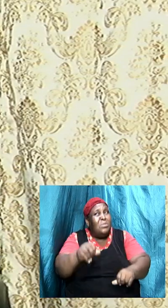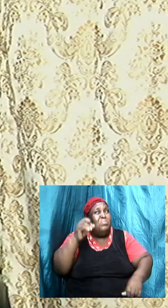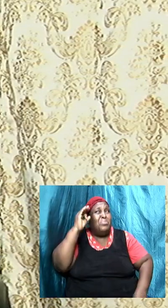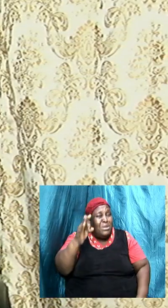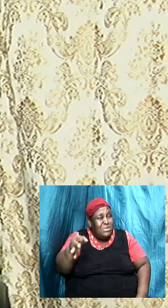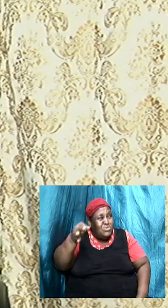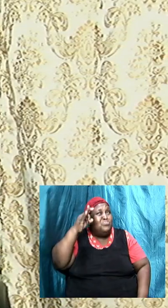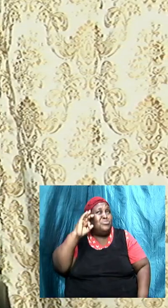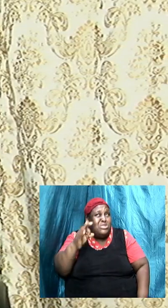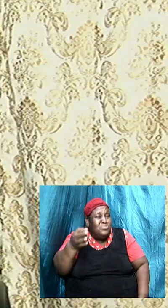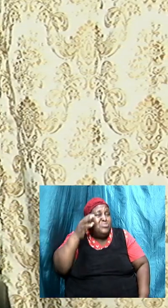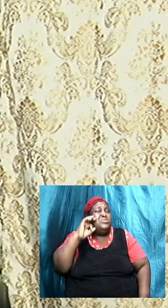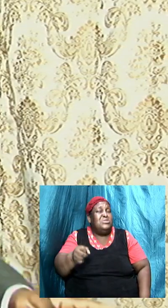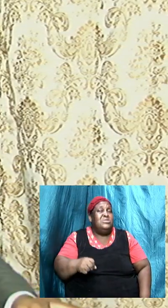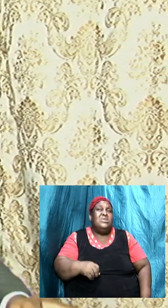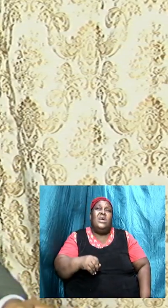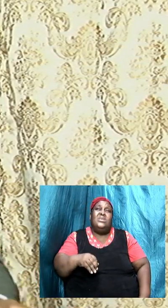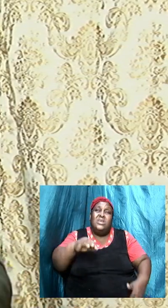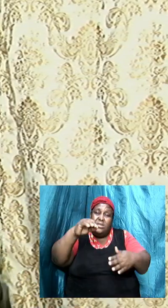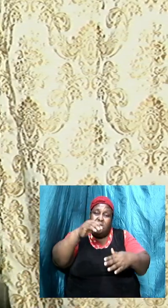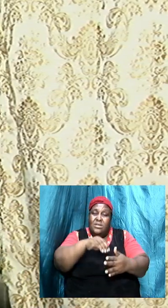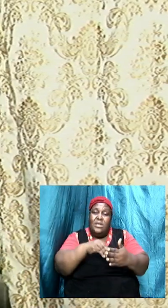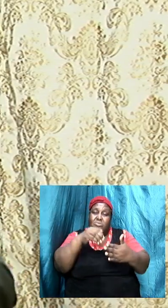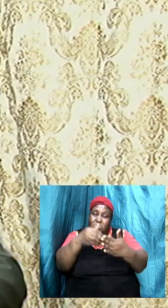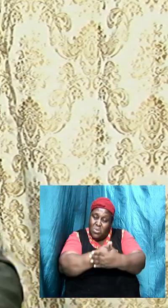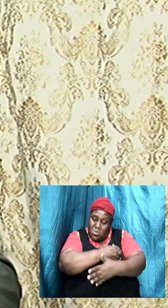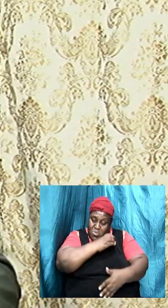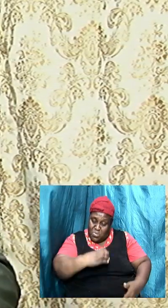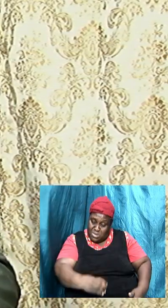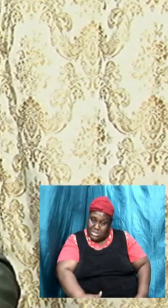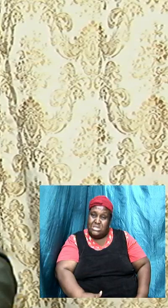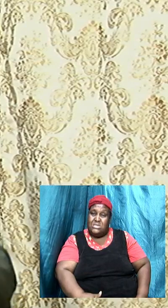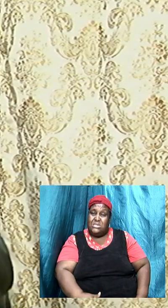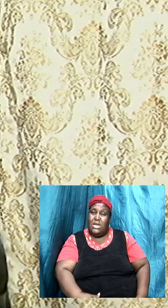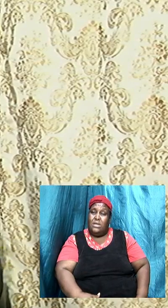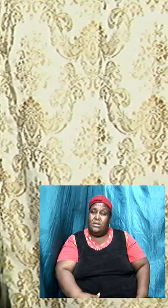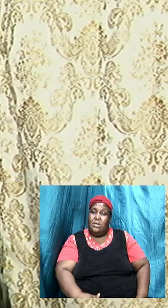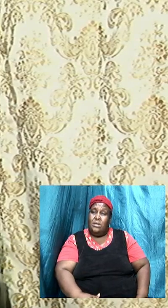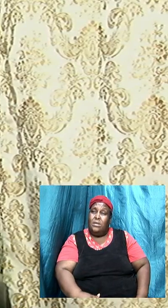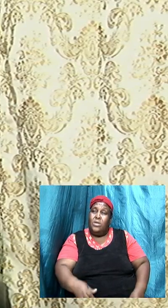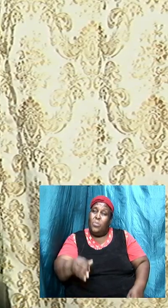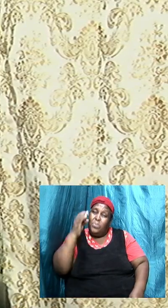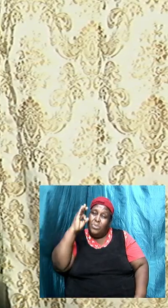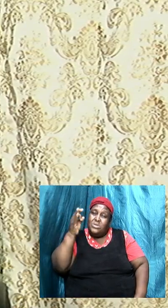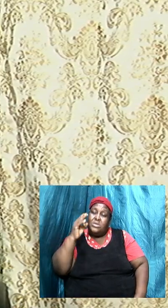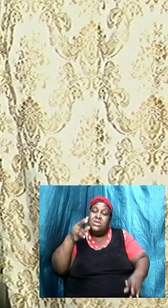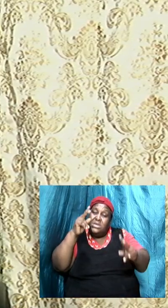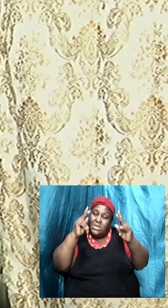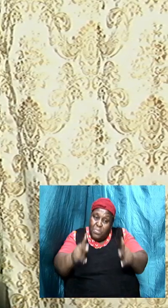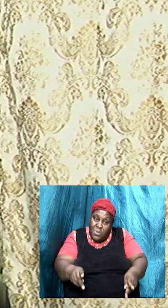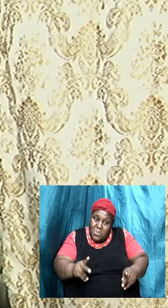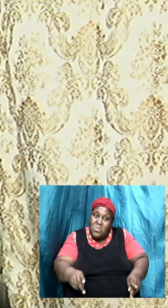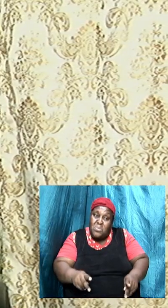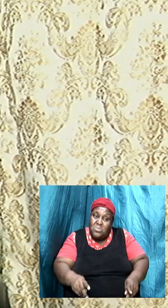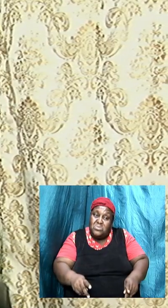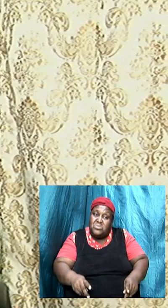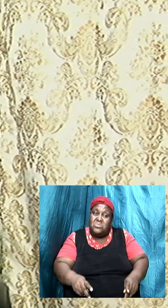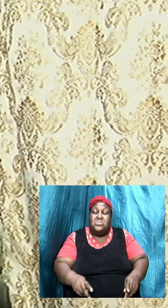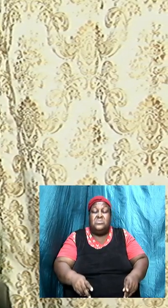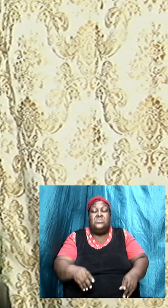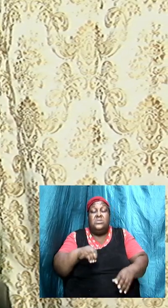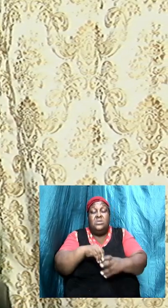it is not new converts you're preaching to. These things about, you know, it's persons in church that should be